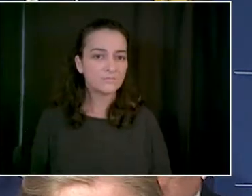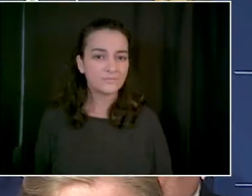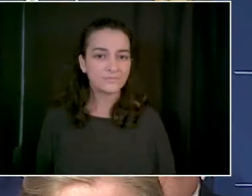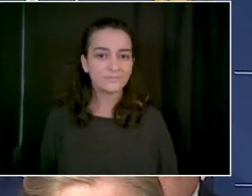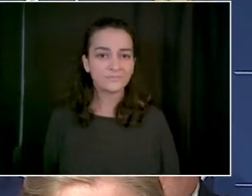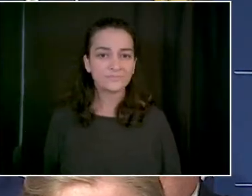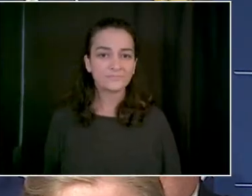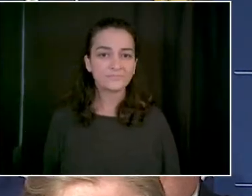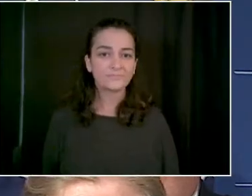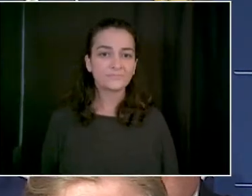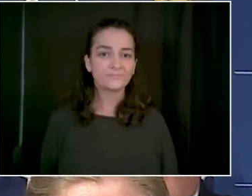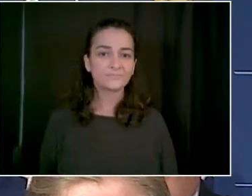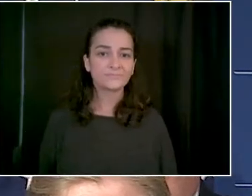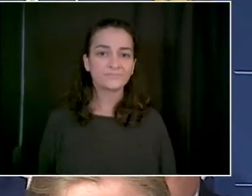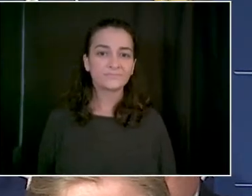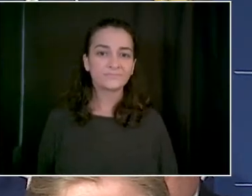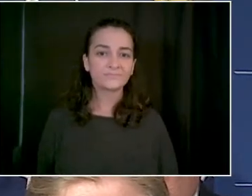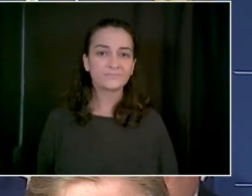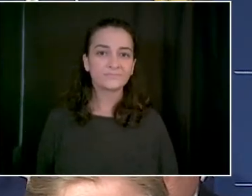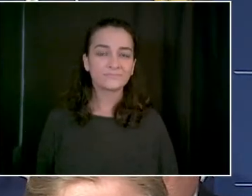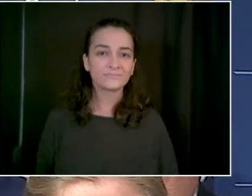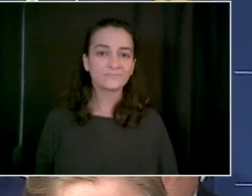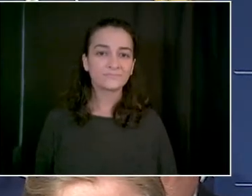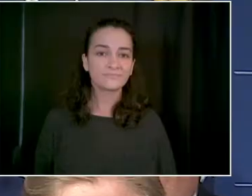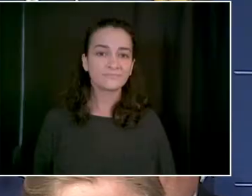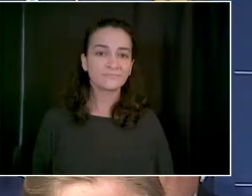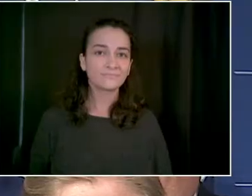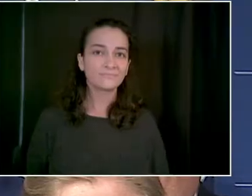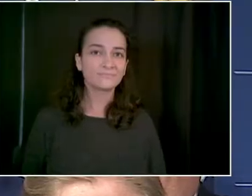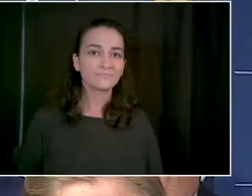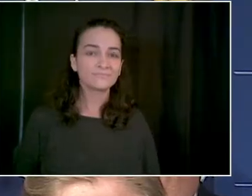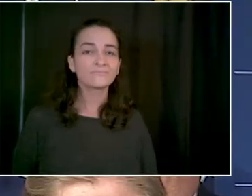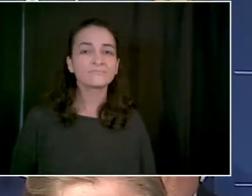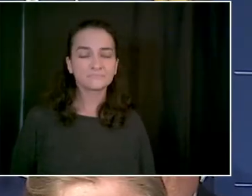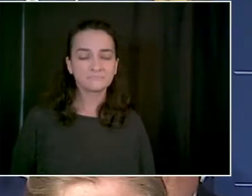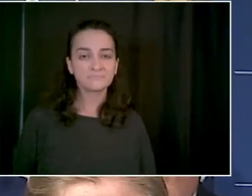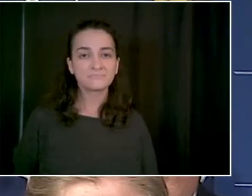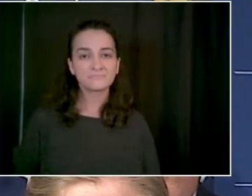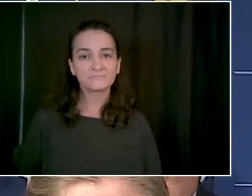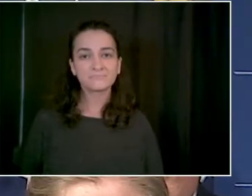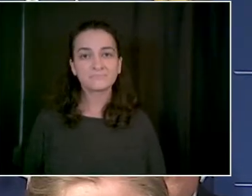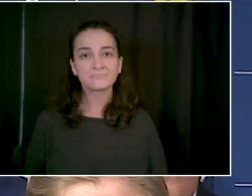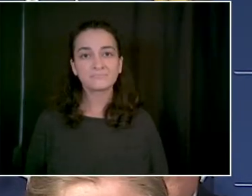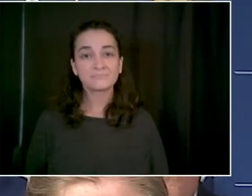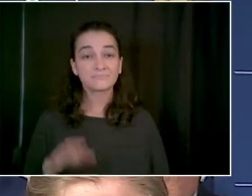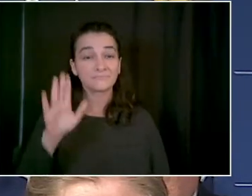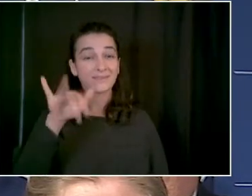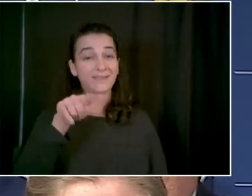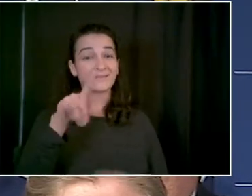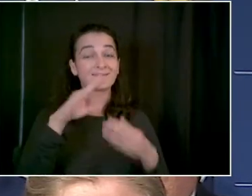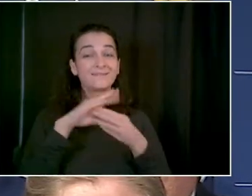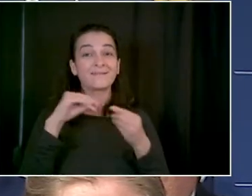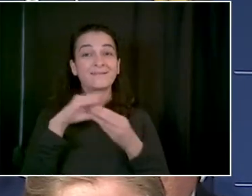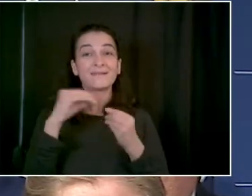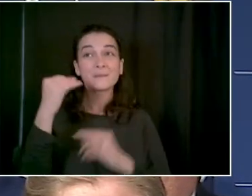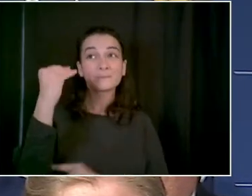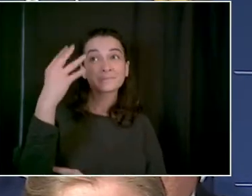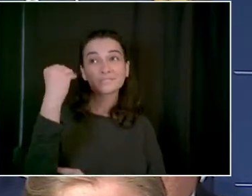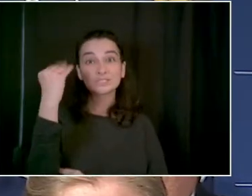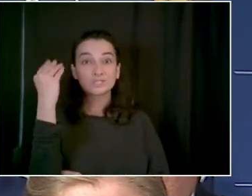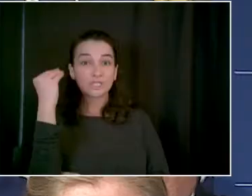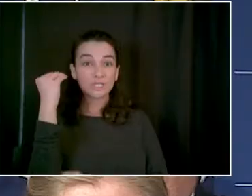about all we're talking about. Those individuals, instead of showing remorse while they're cuffed in